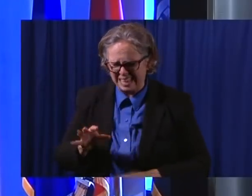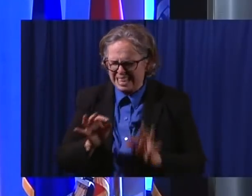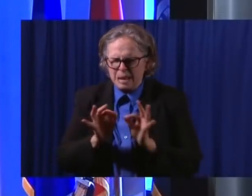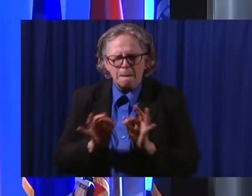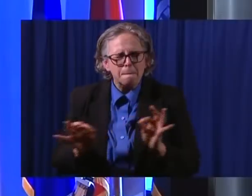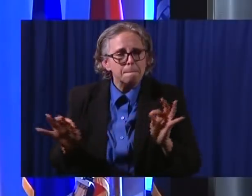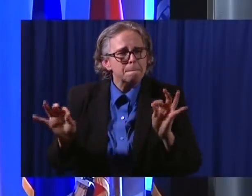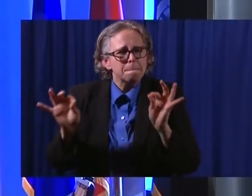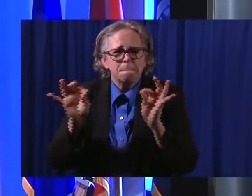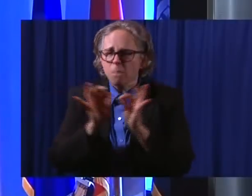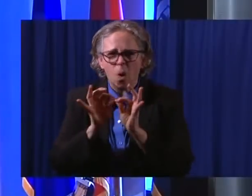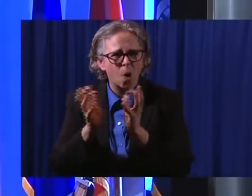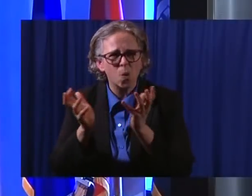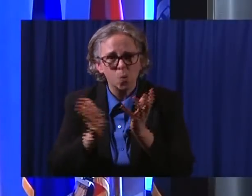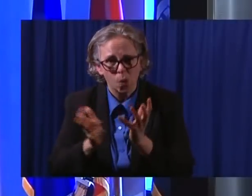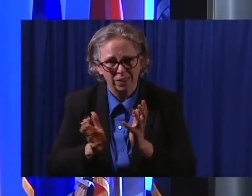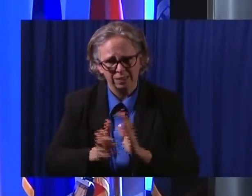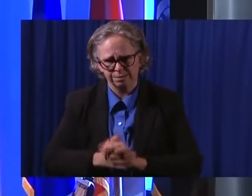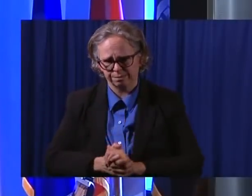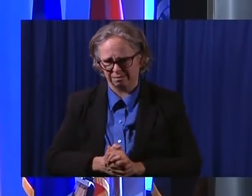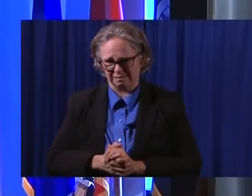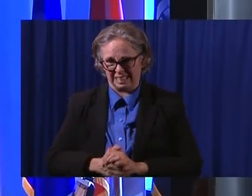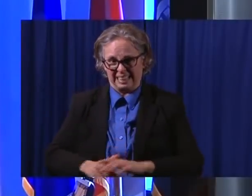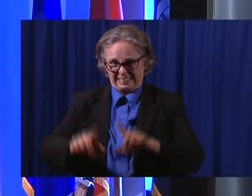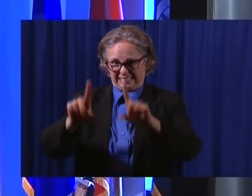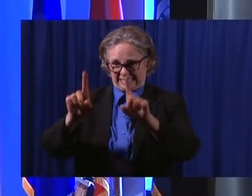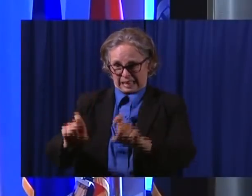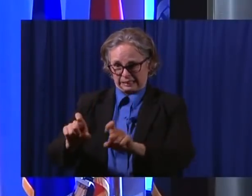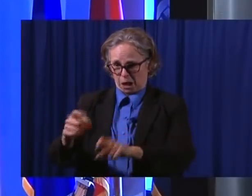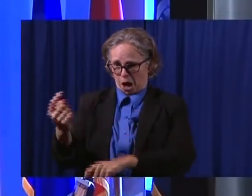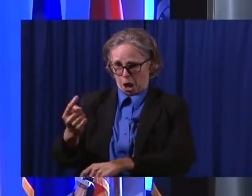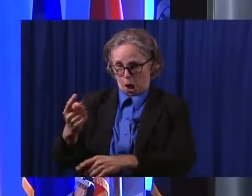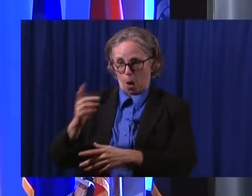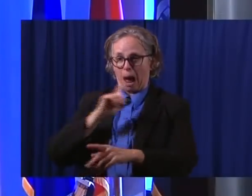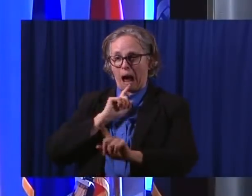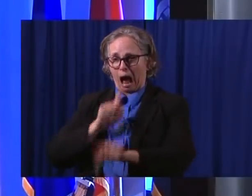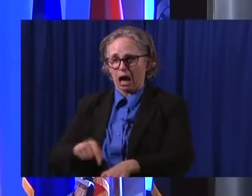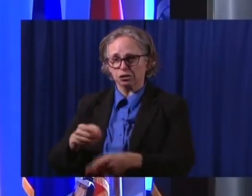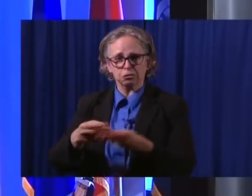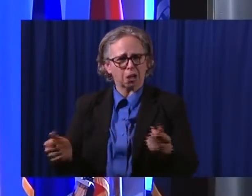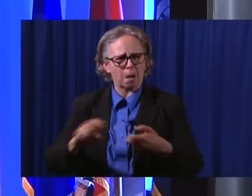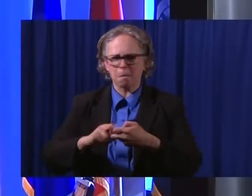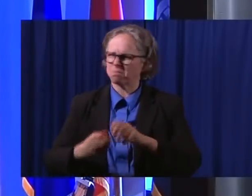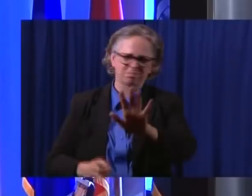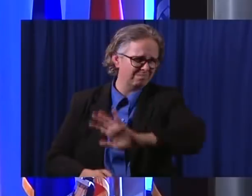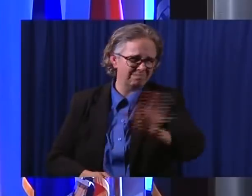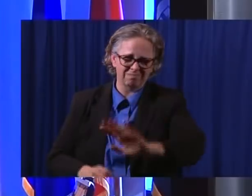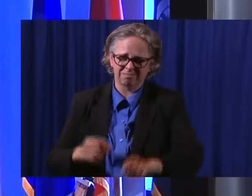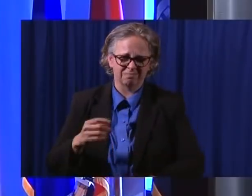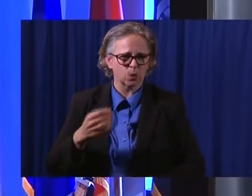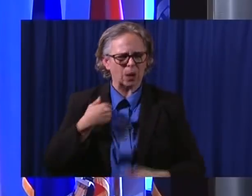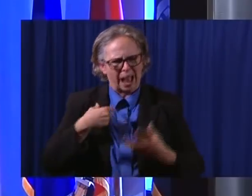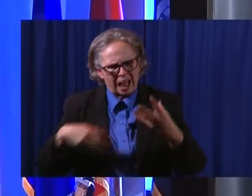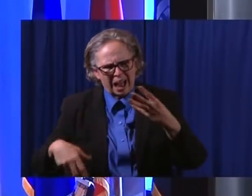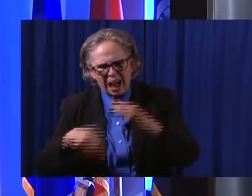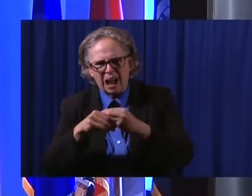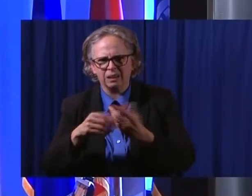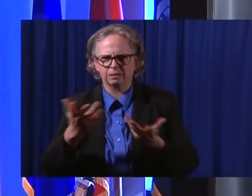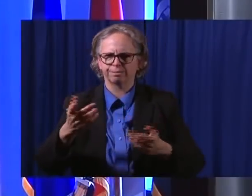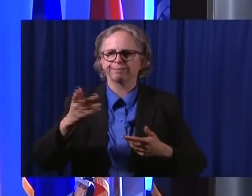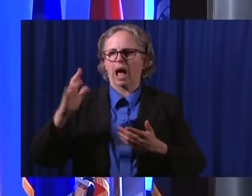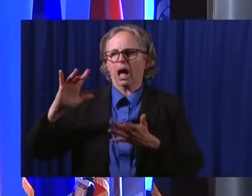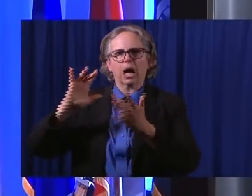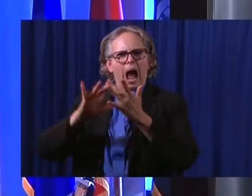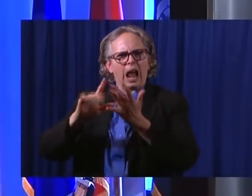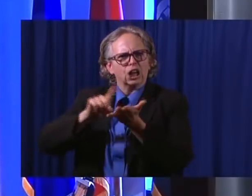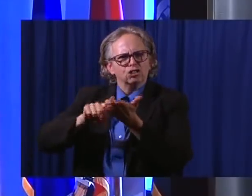all the other measures, testing alone doesn't do anything if the other measures aren't in place. If we don't have the tracing that follows up, if we don't have people